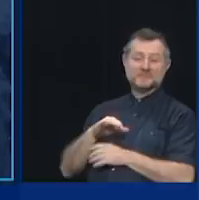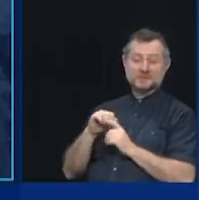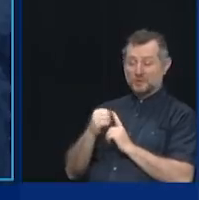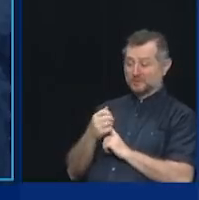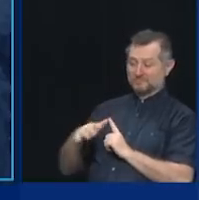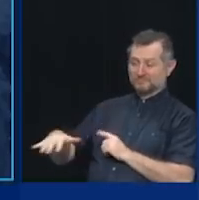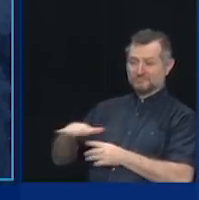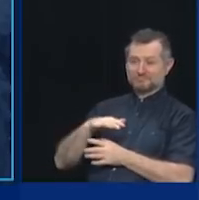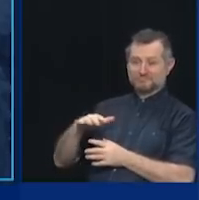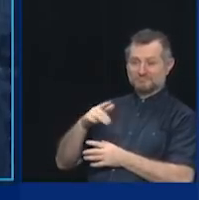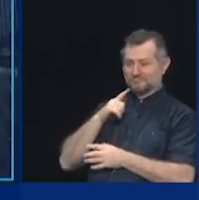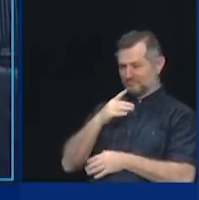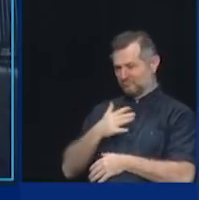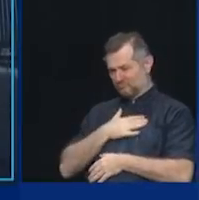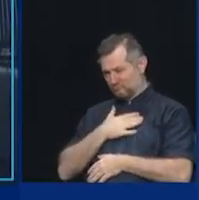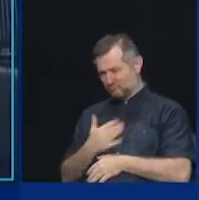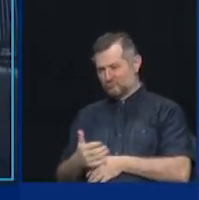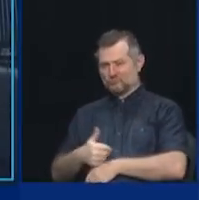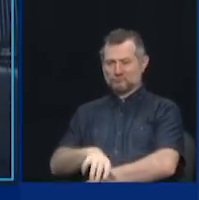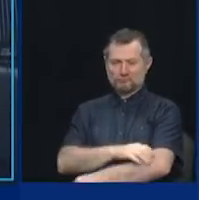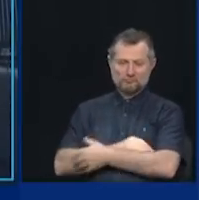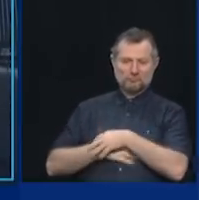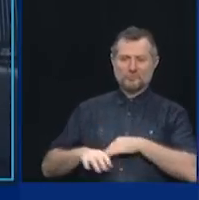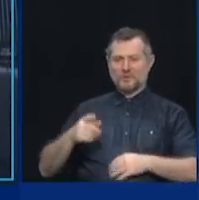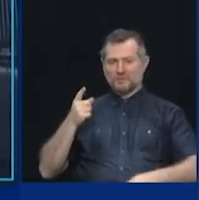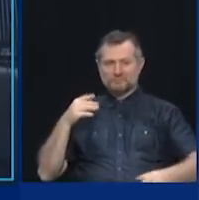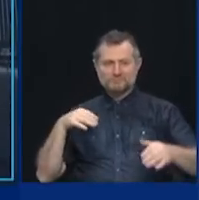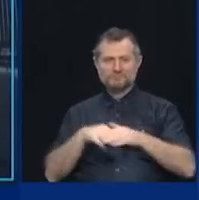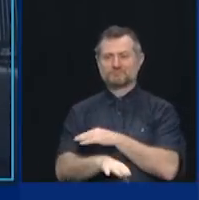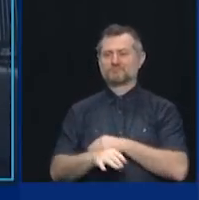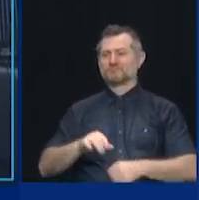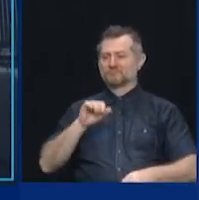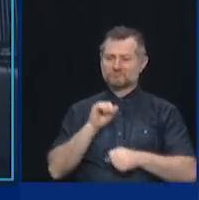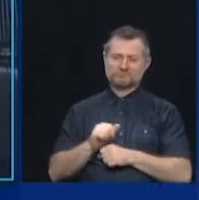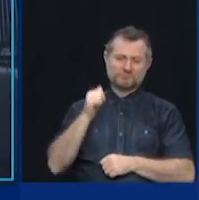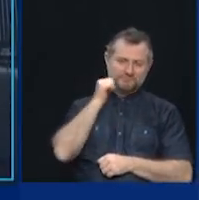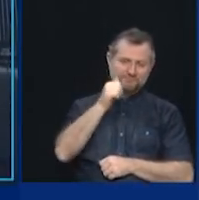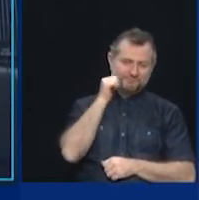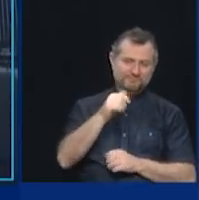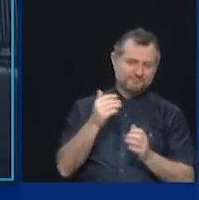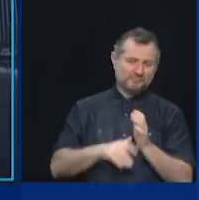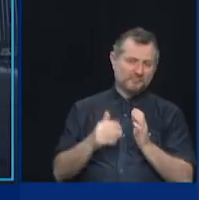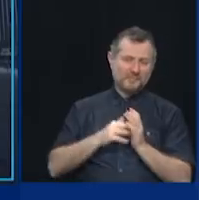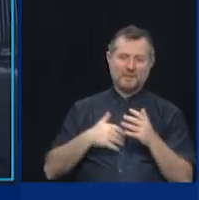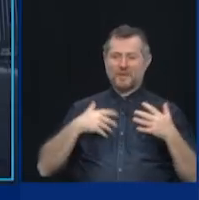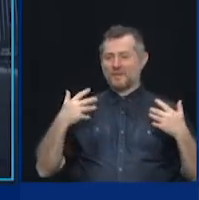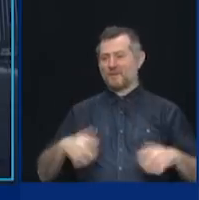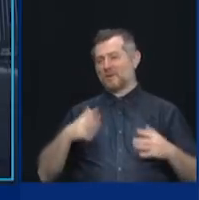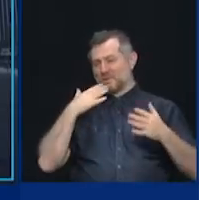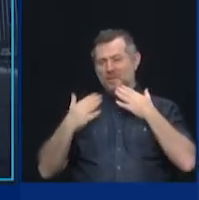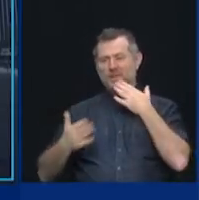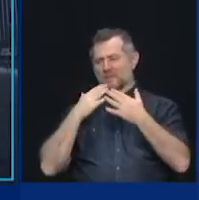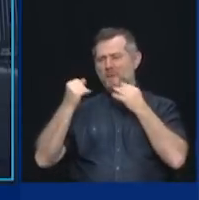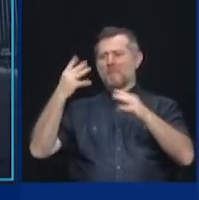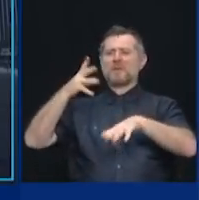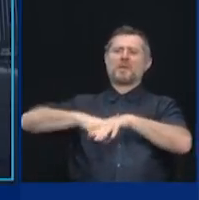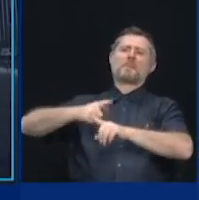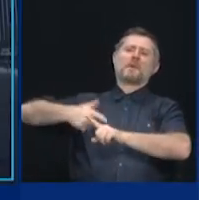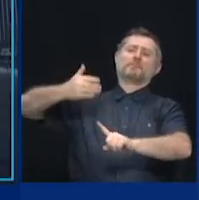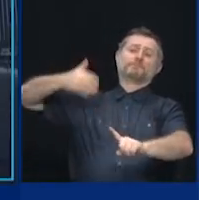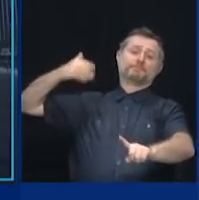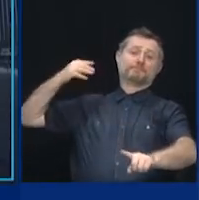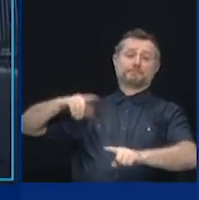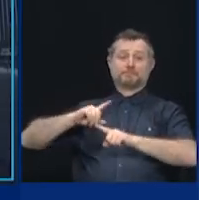to the occasion over and over. I've said thank you many times, but thank yous